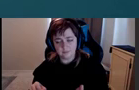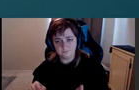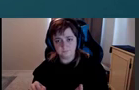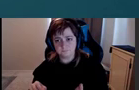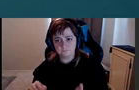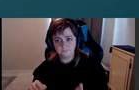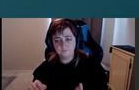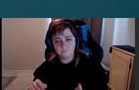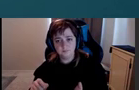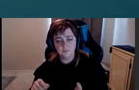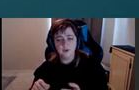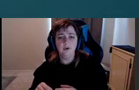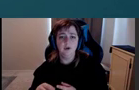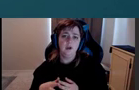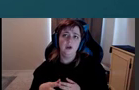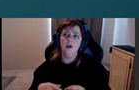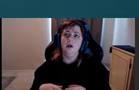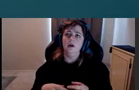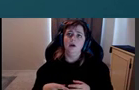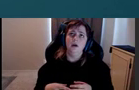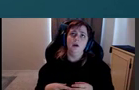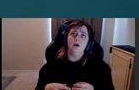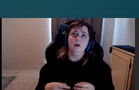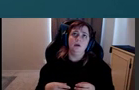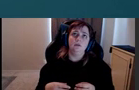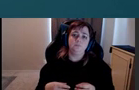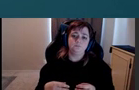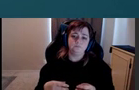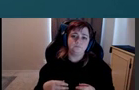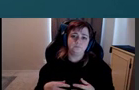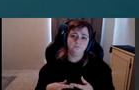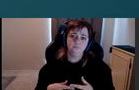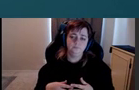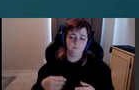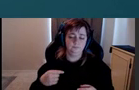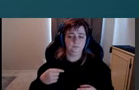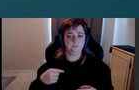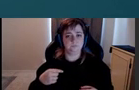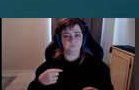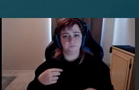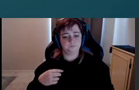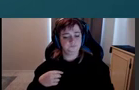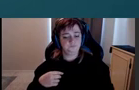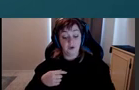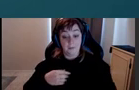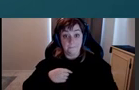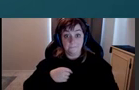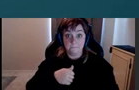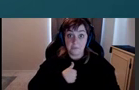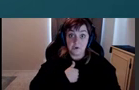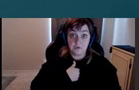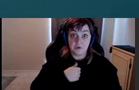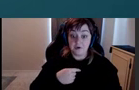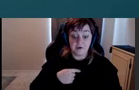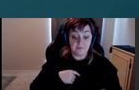And I say this because I couldn't sit down and write it. And my husband kept telling me, just sit